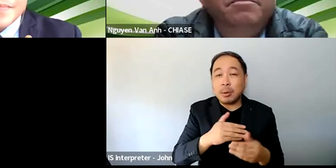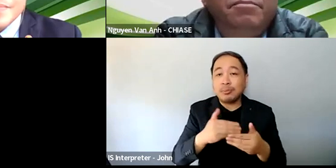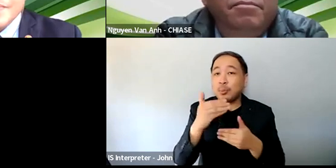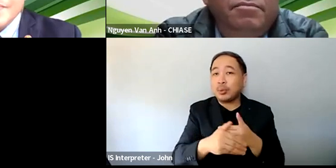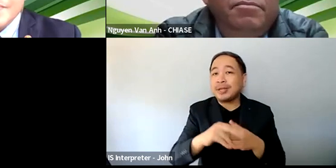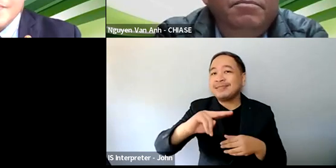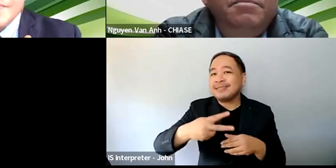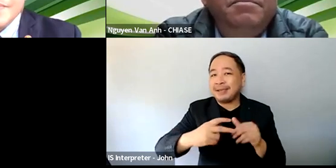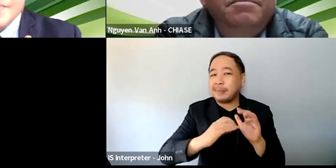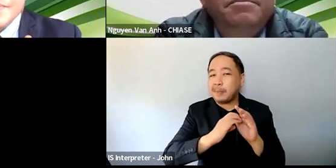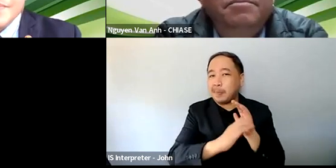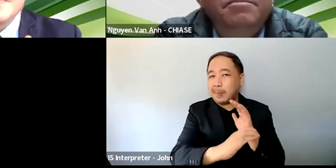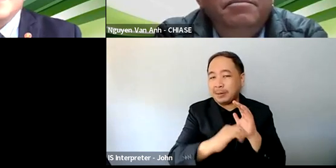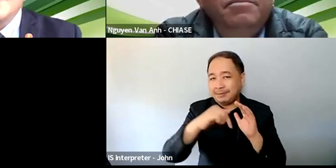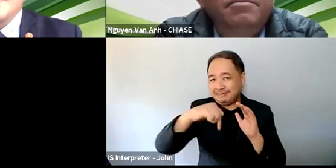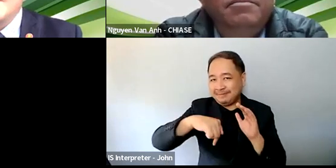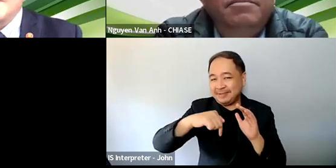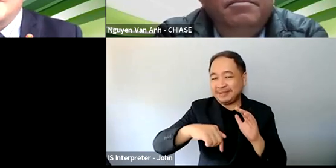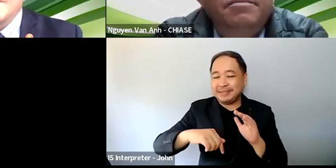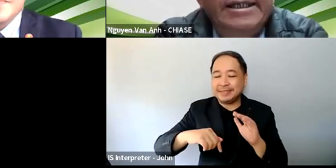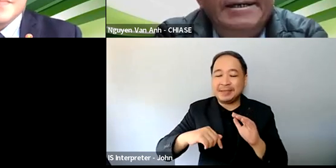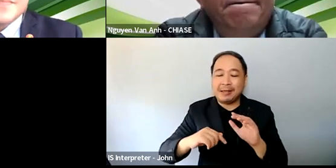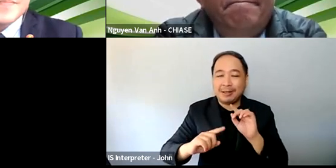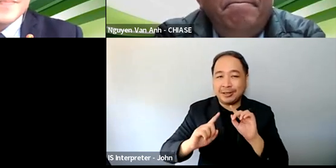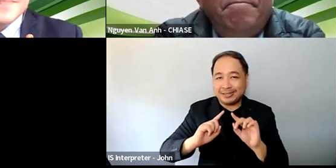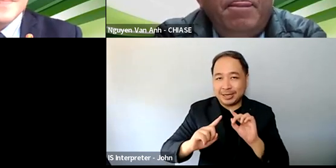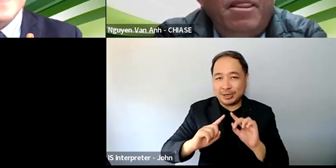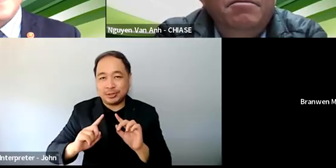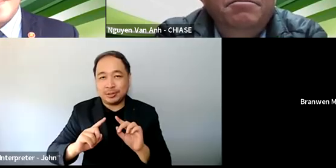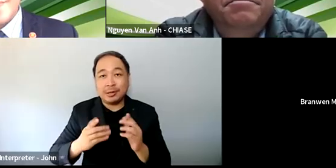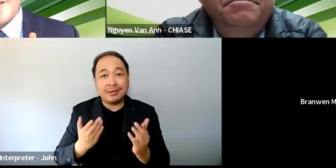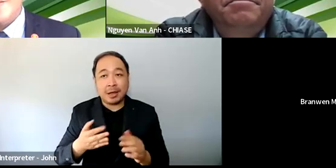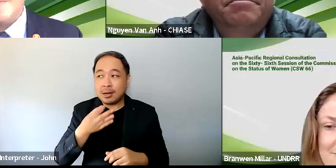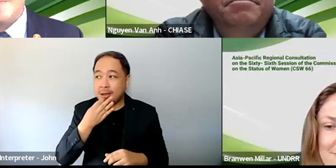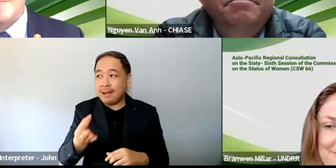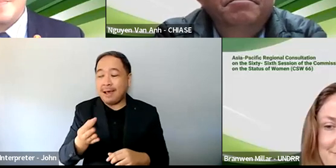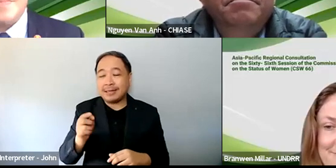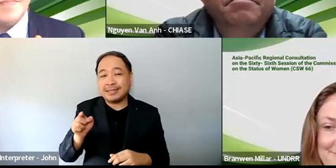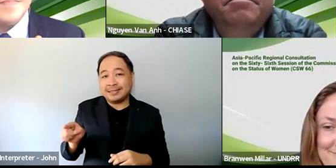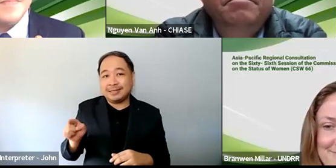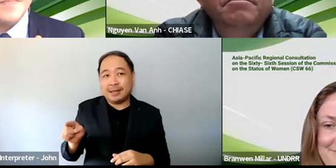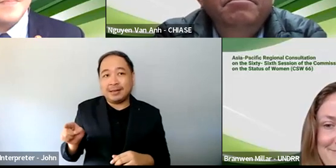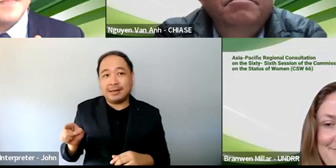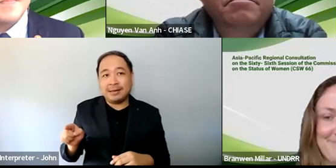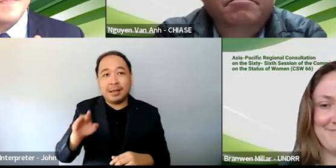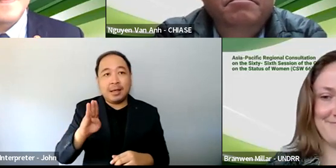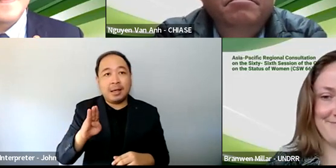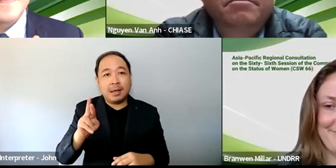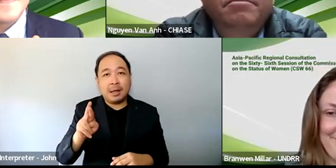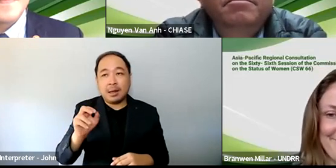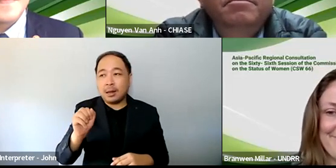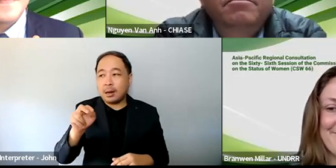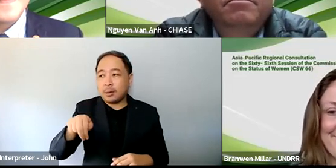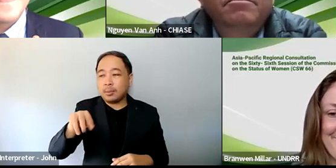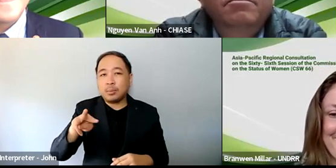of this, the discussion. I will request my colleague Branwyn to consider